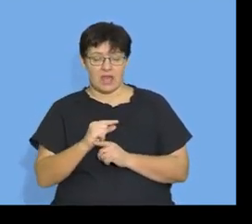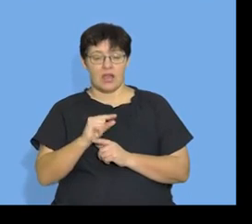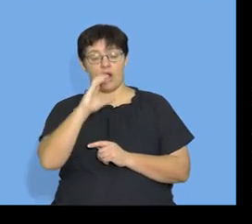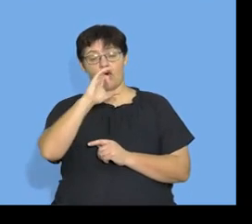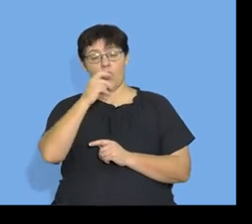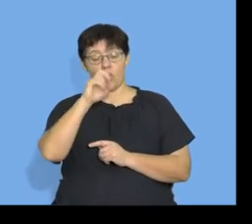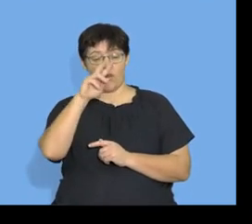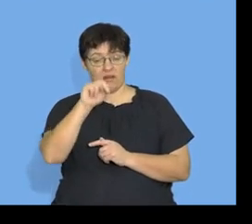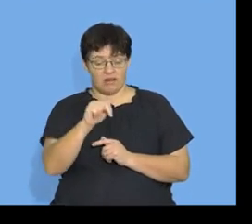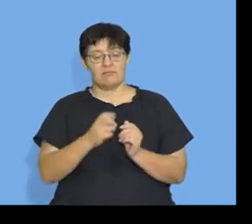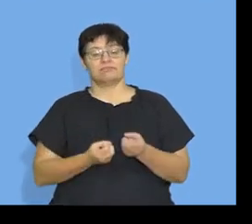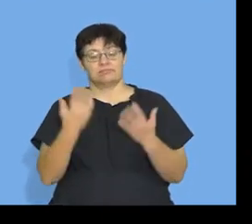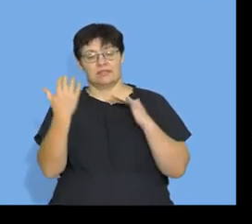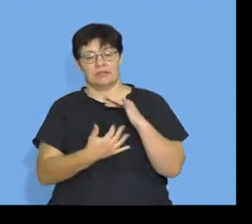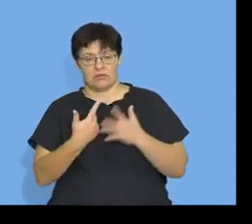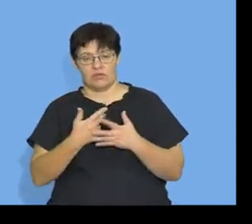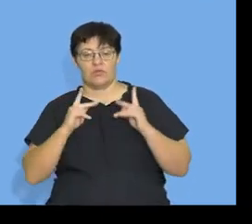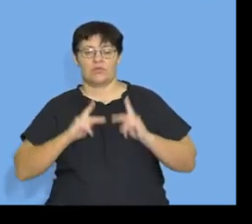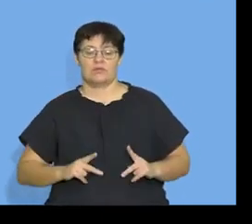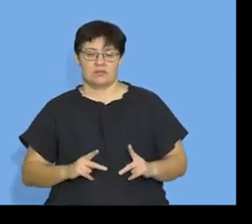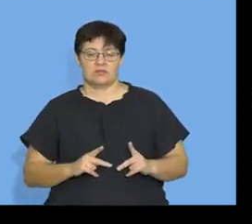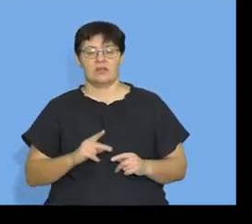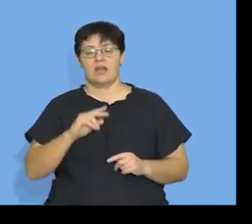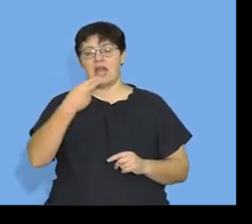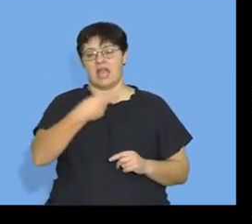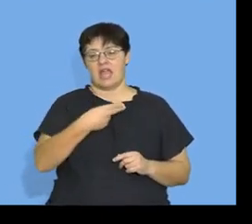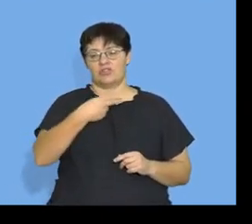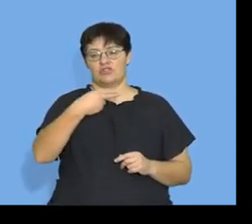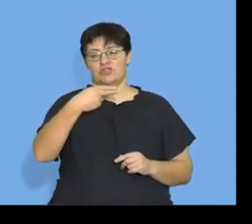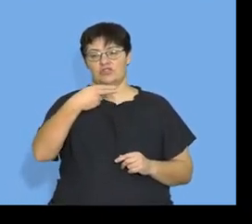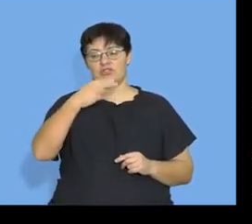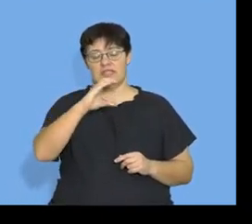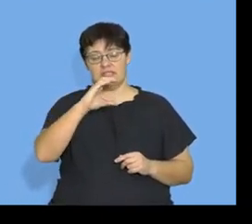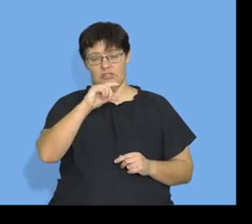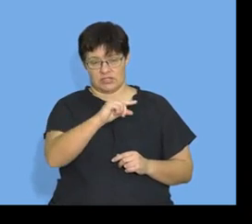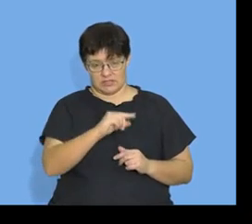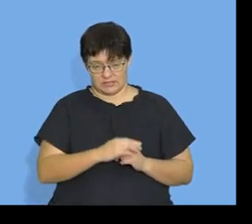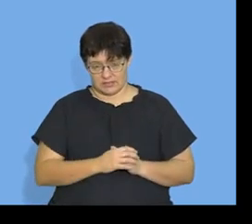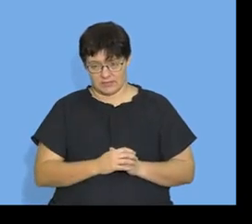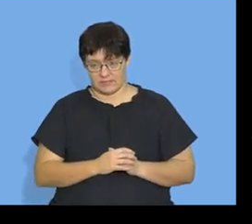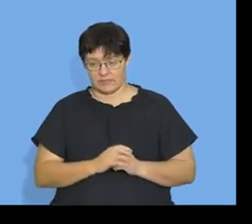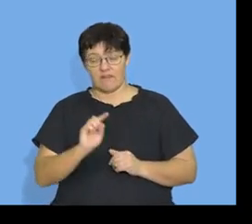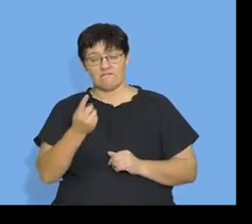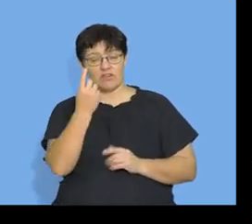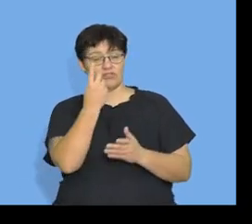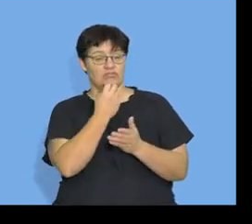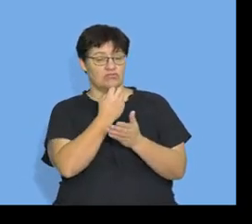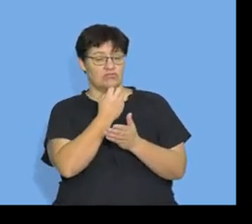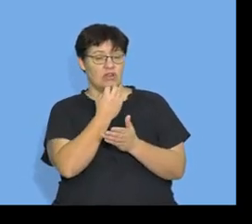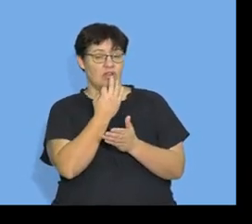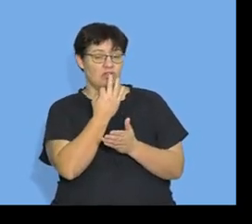chorionic layer, and that chorion stimulates the production of human chorionic gonadotrophin. So during the first 3